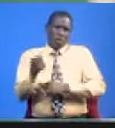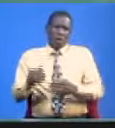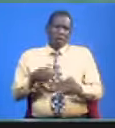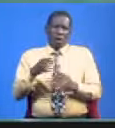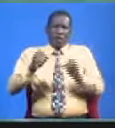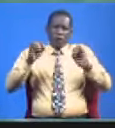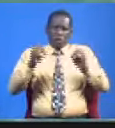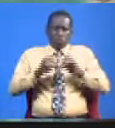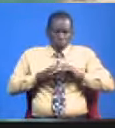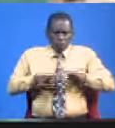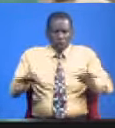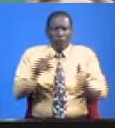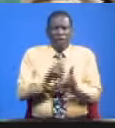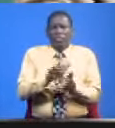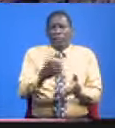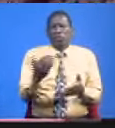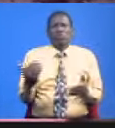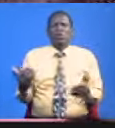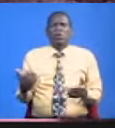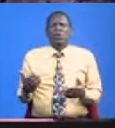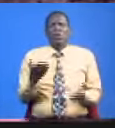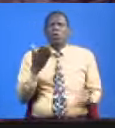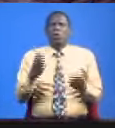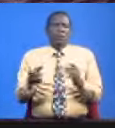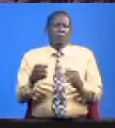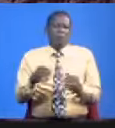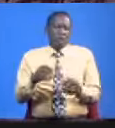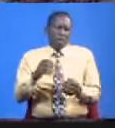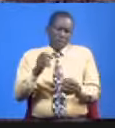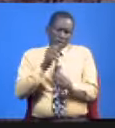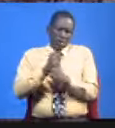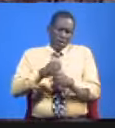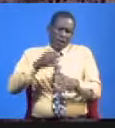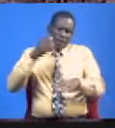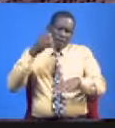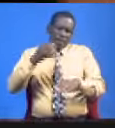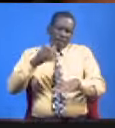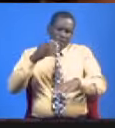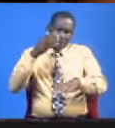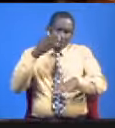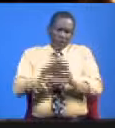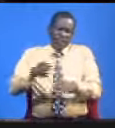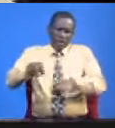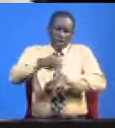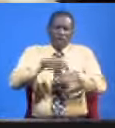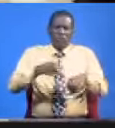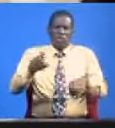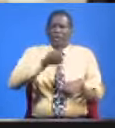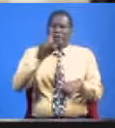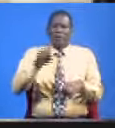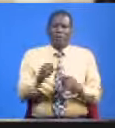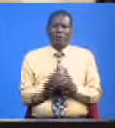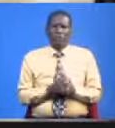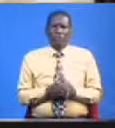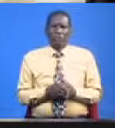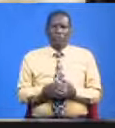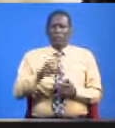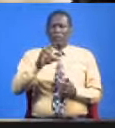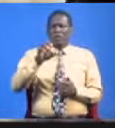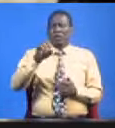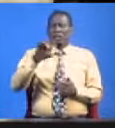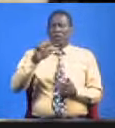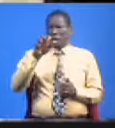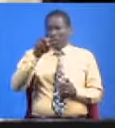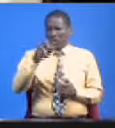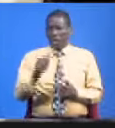news spread that their children might have written a fake national examination. Diana Yasiro